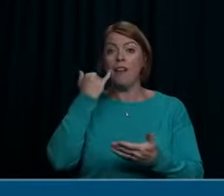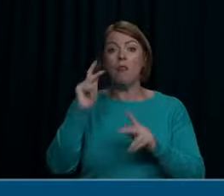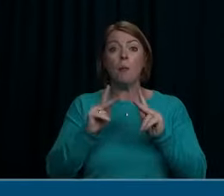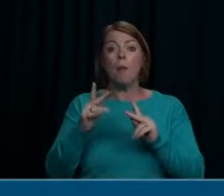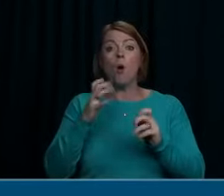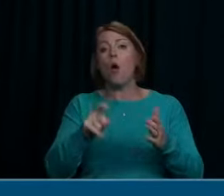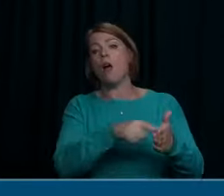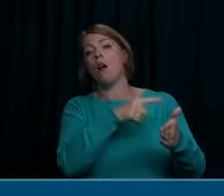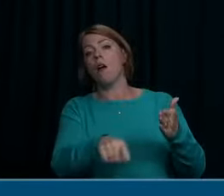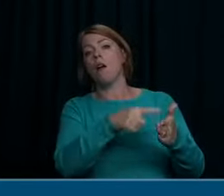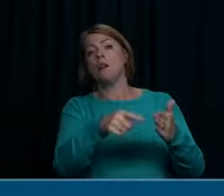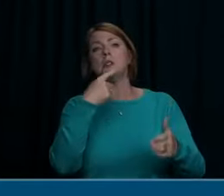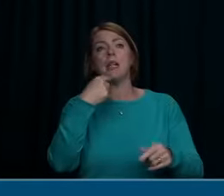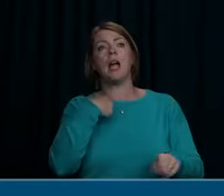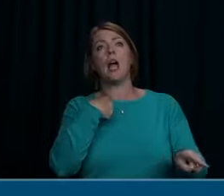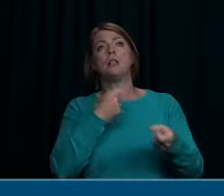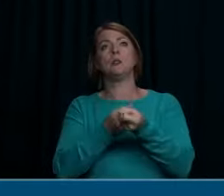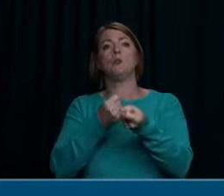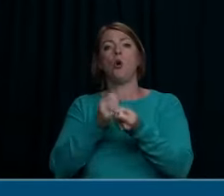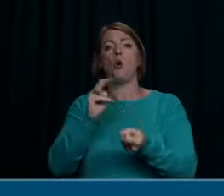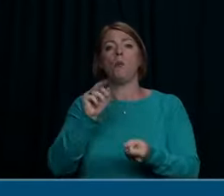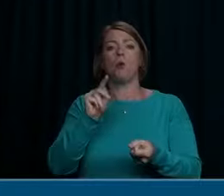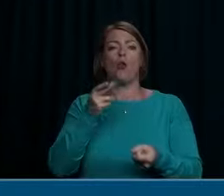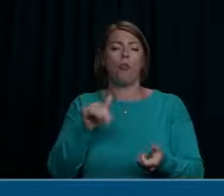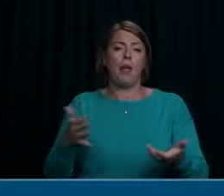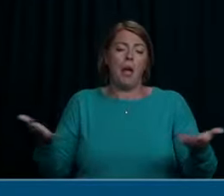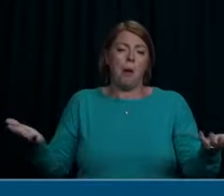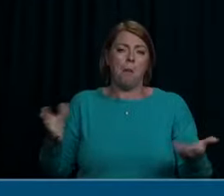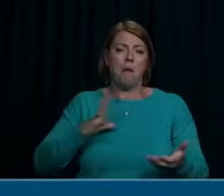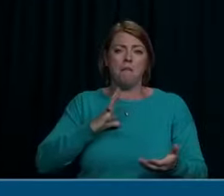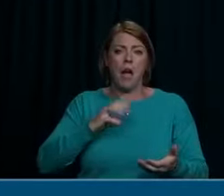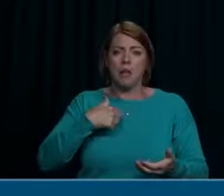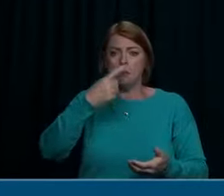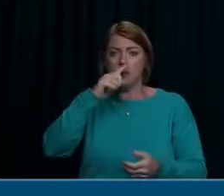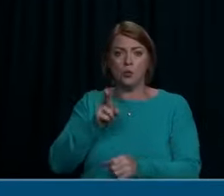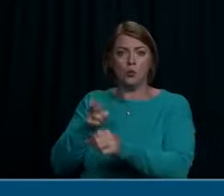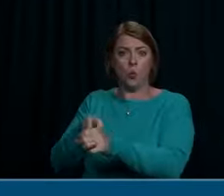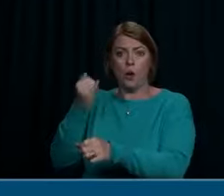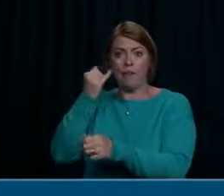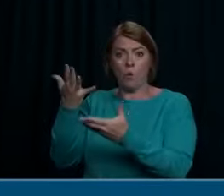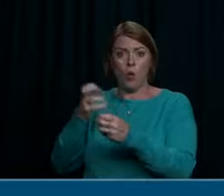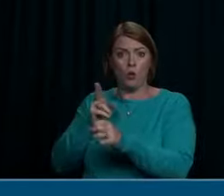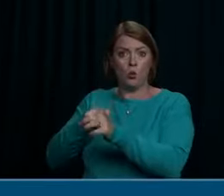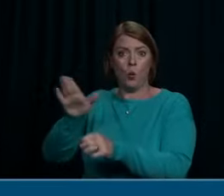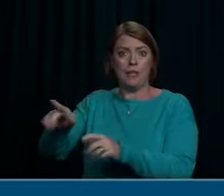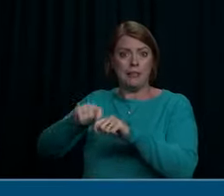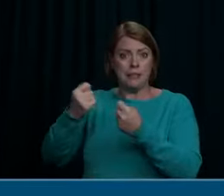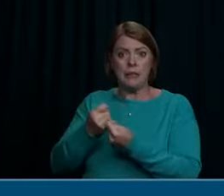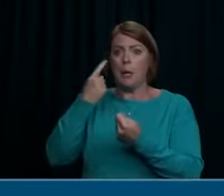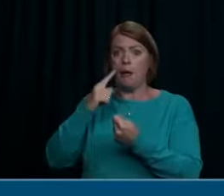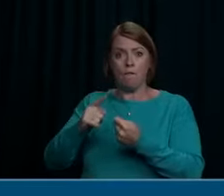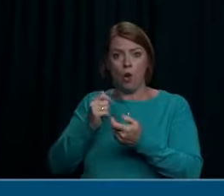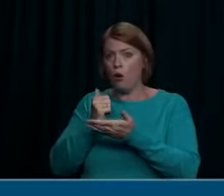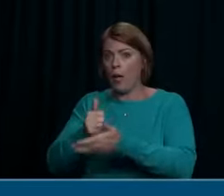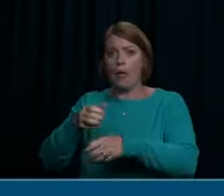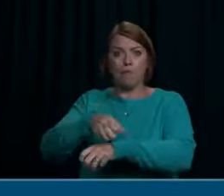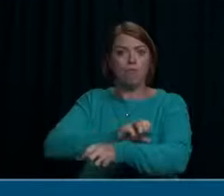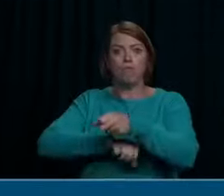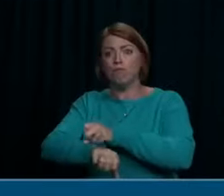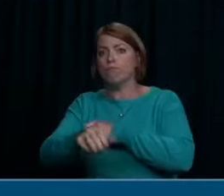I'm a McCarthy guy, that's great. I would happily join with Kevin McCarthy if he wants to join the team to help us get some reality back